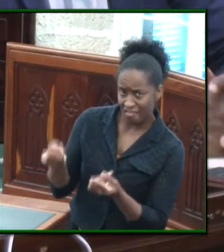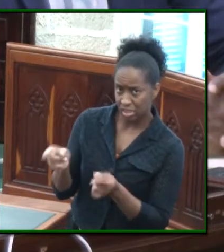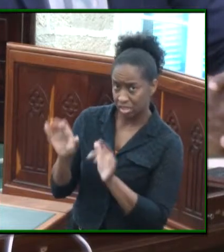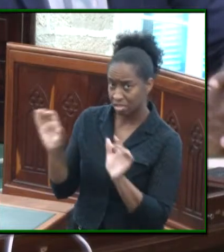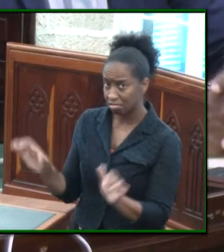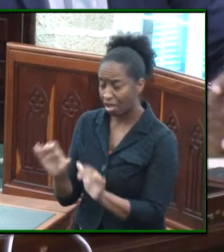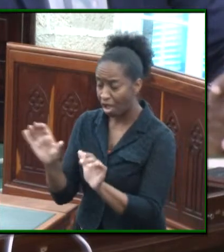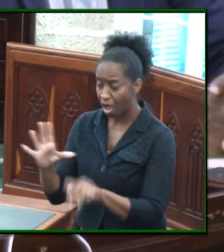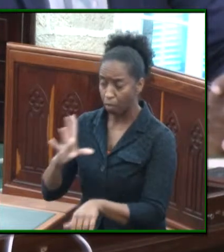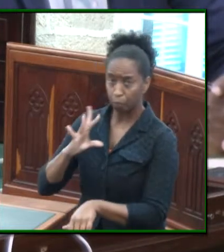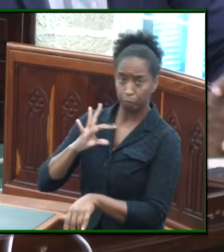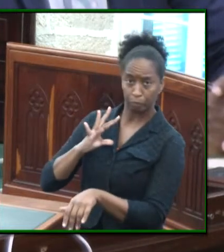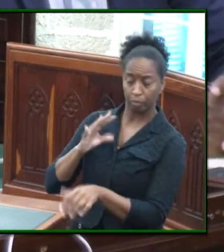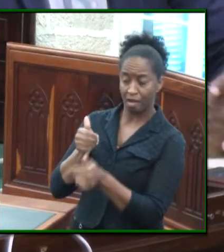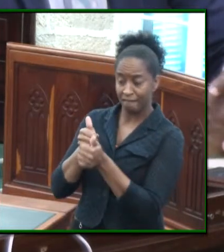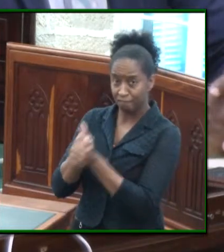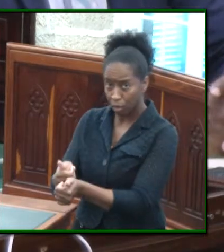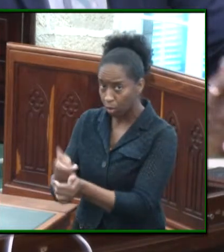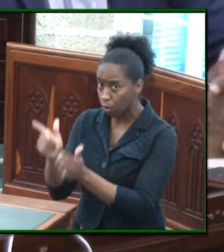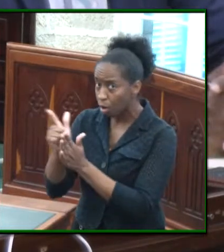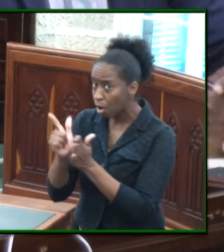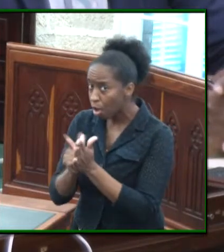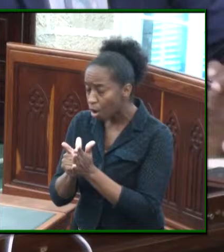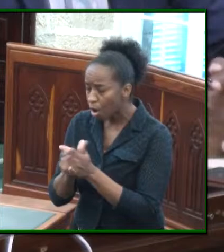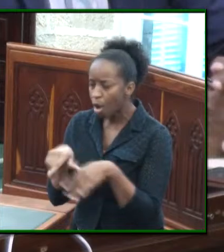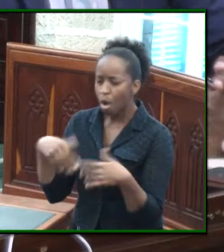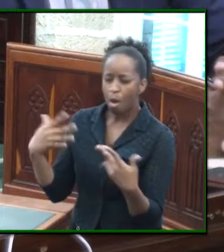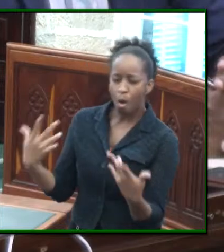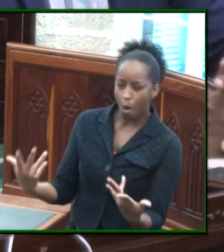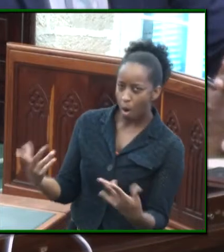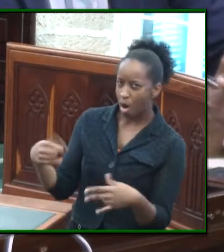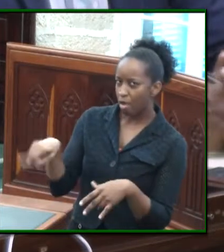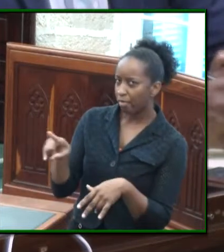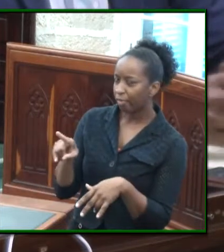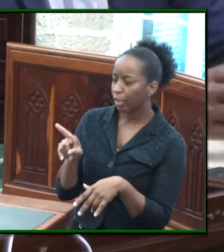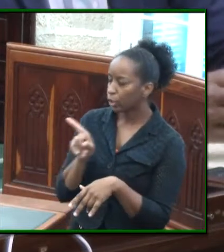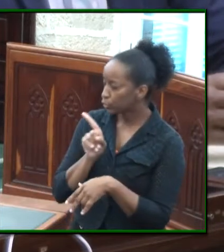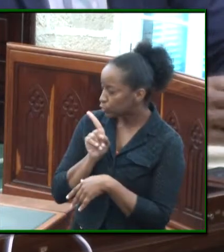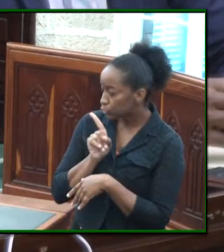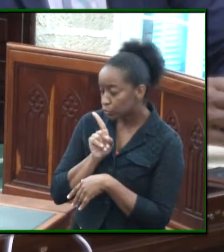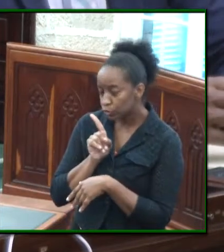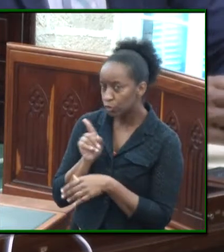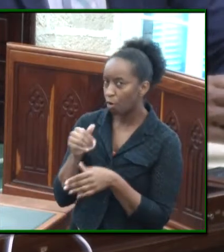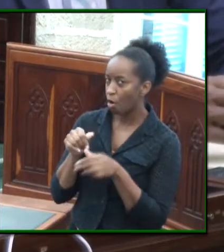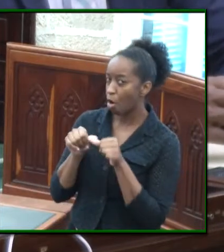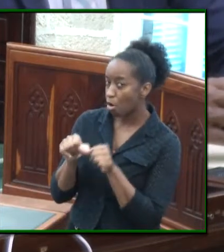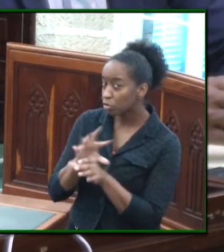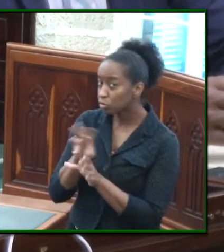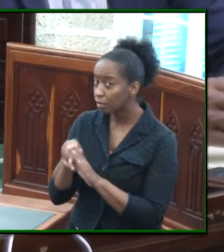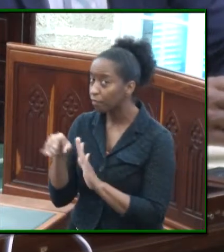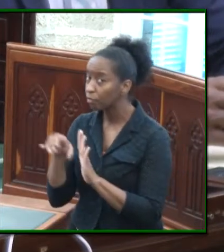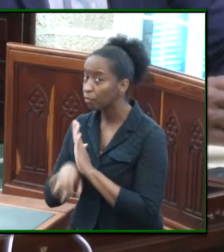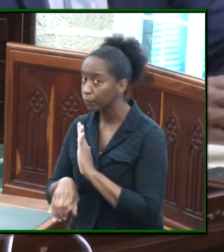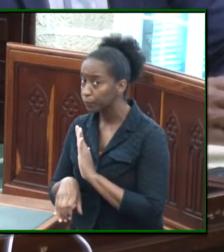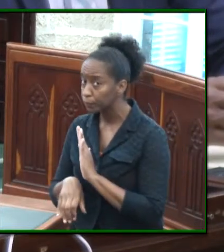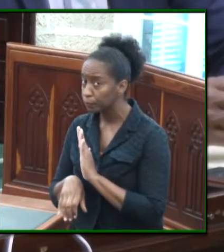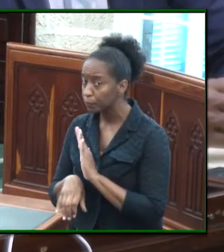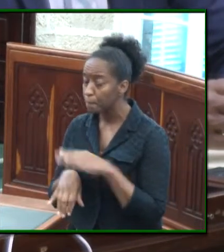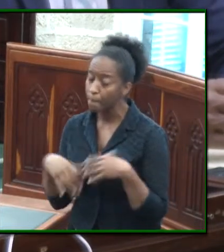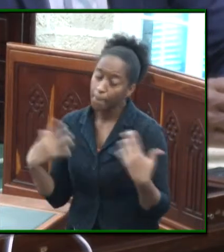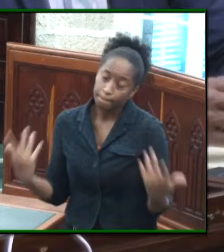unwise. Because a person might have a conviction wanted expunged, but might have another 15 or 20 charges pending